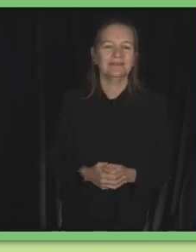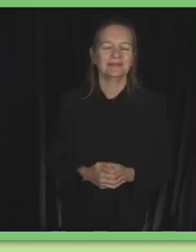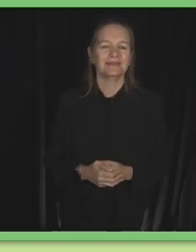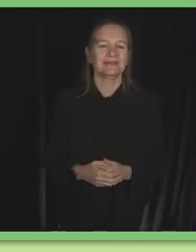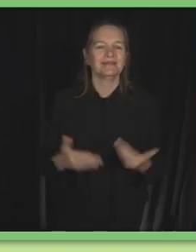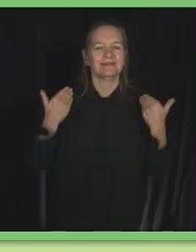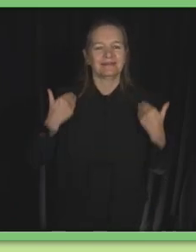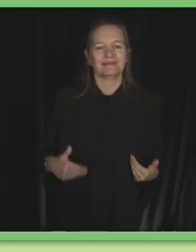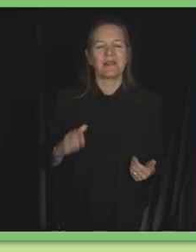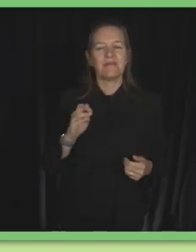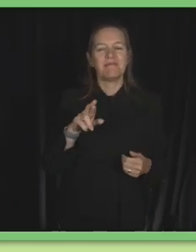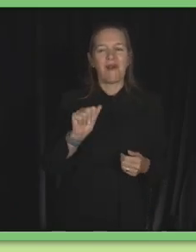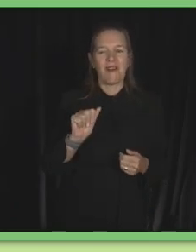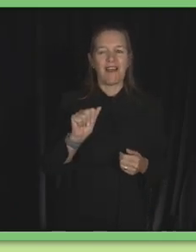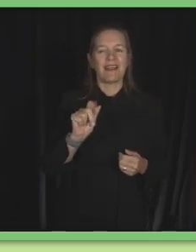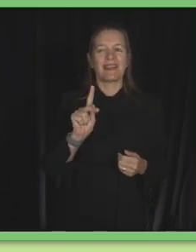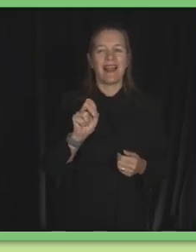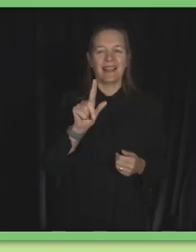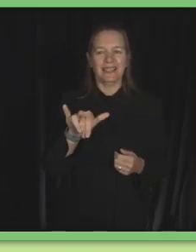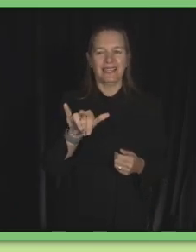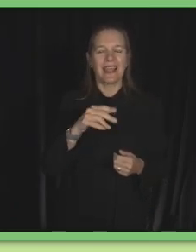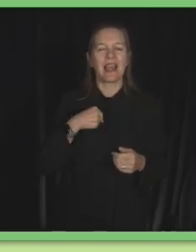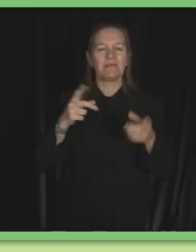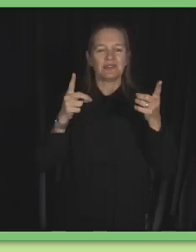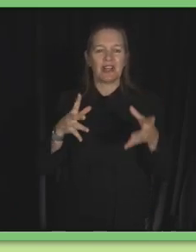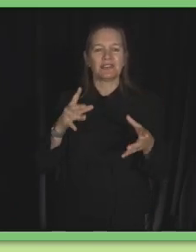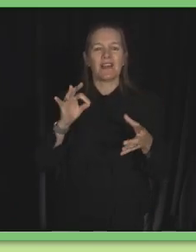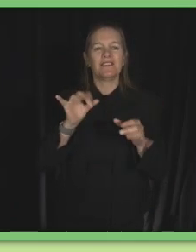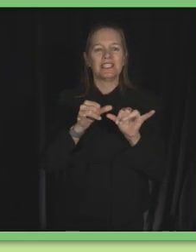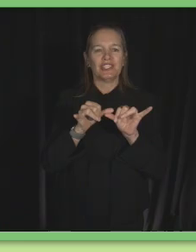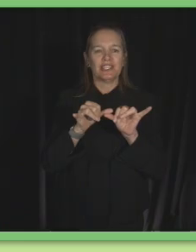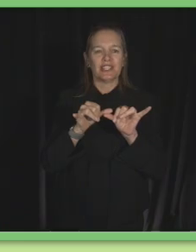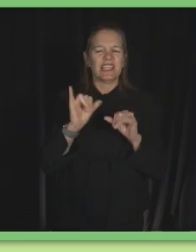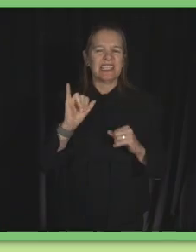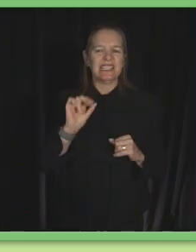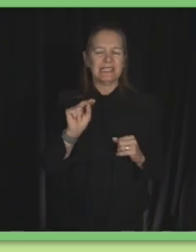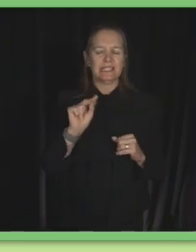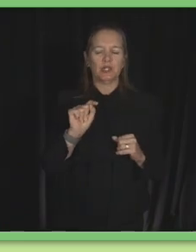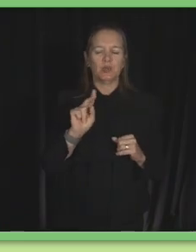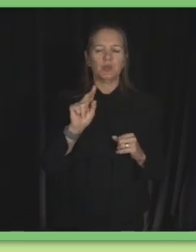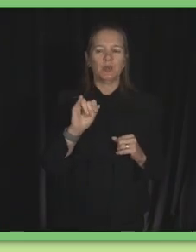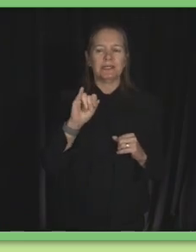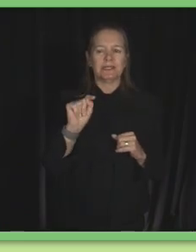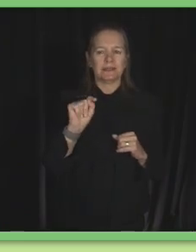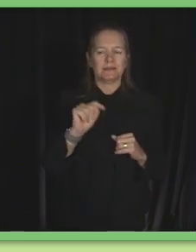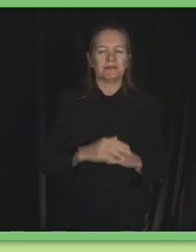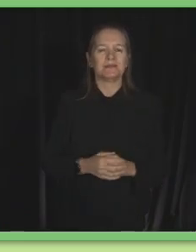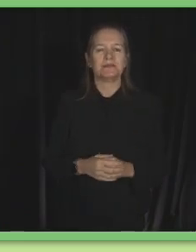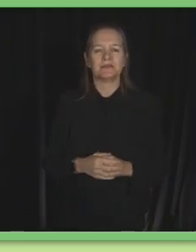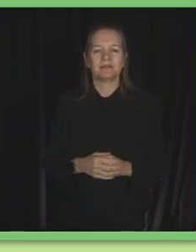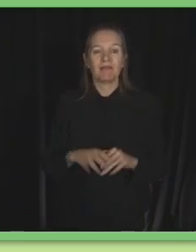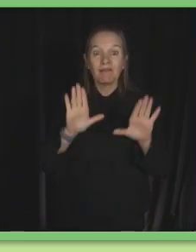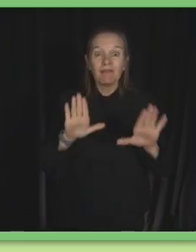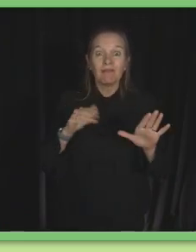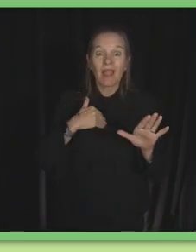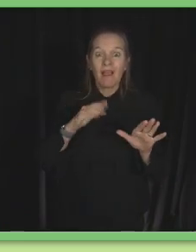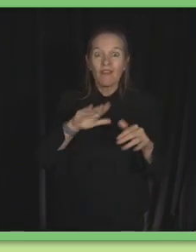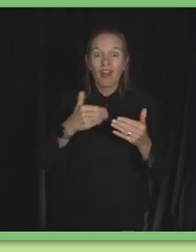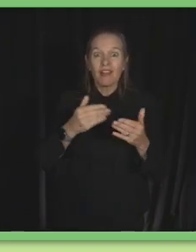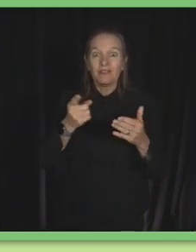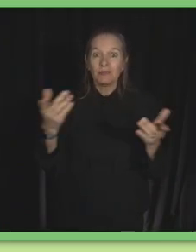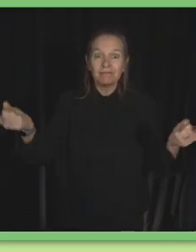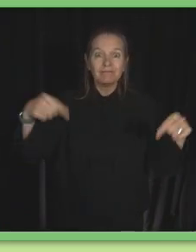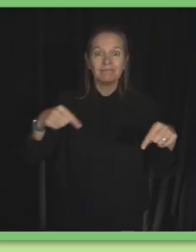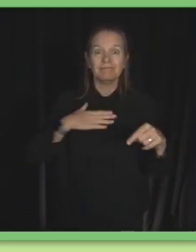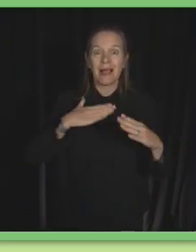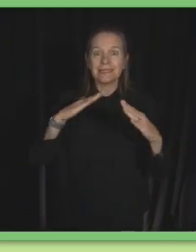My name is Maura Kelly, and I'm a director of engineering at Intuit. It is great to have you all here in my